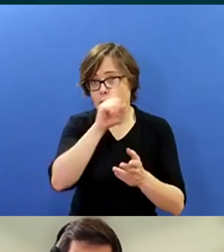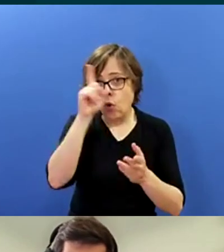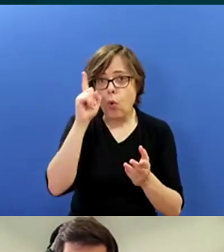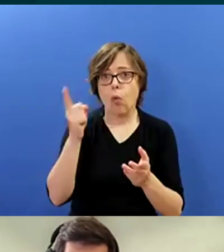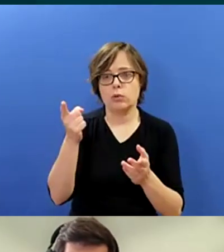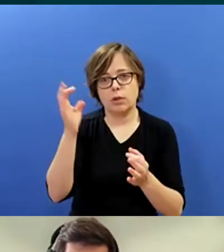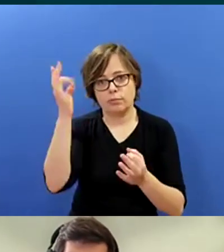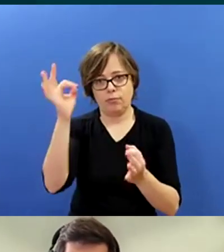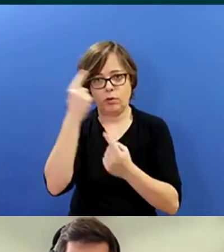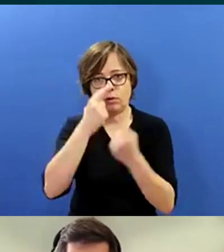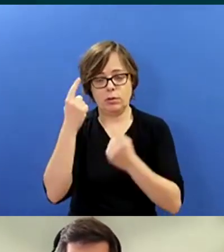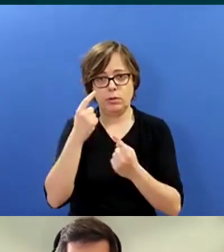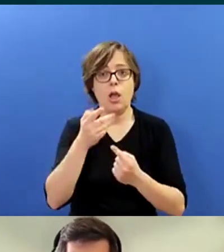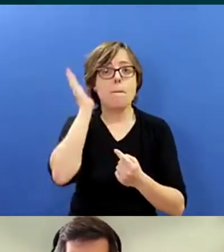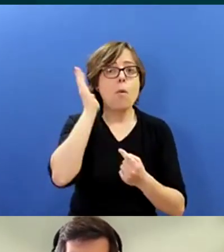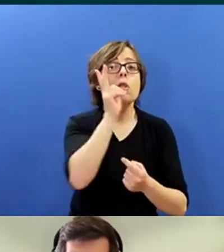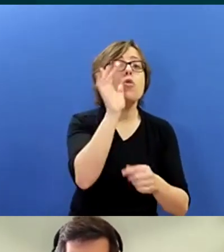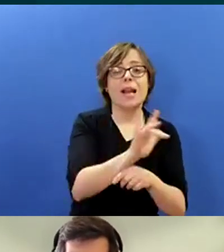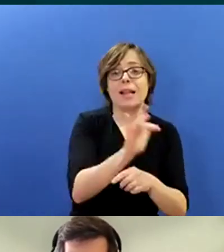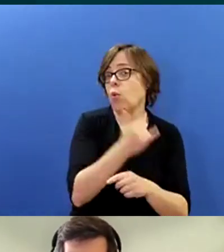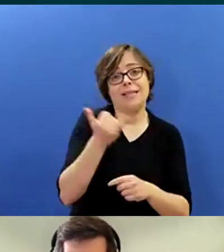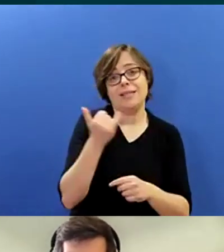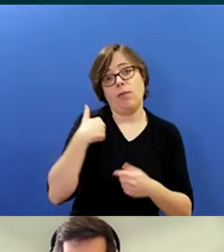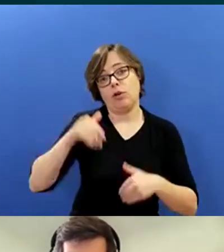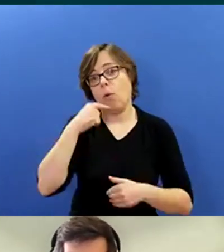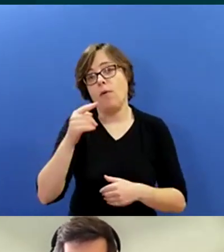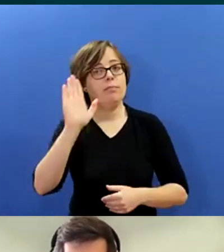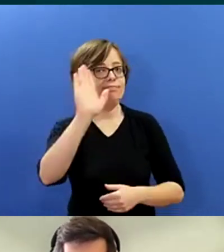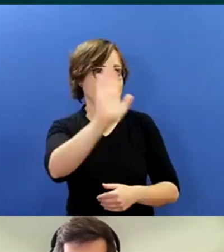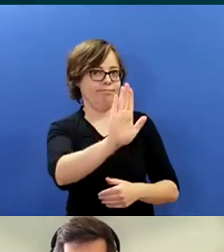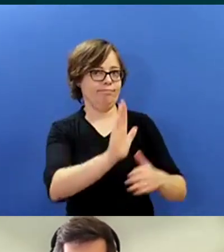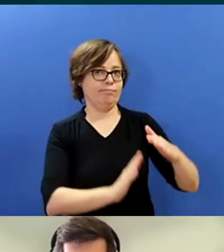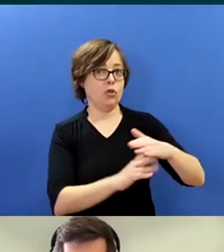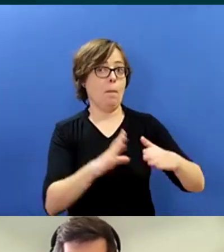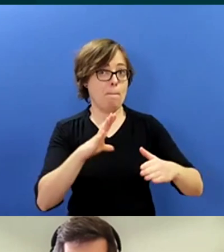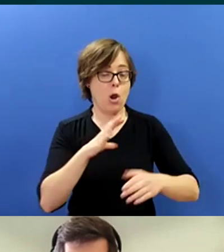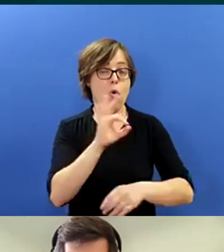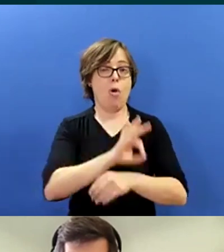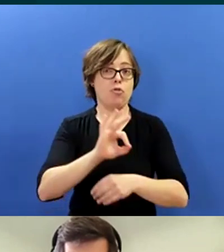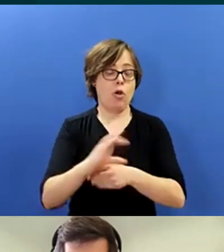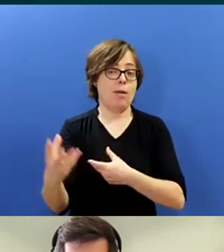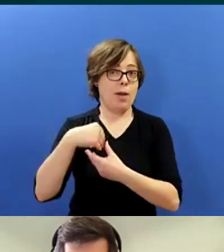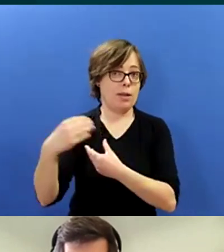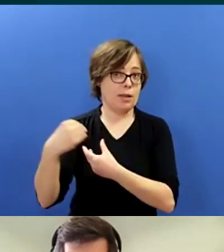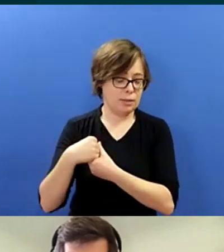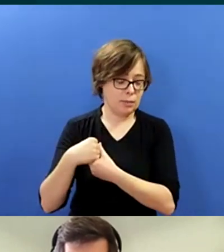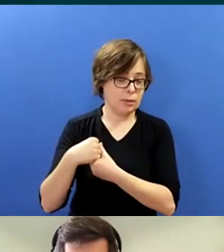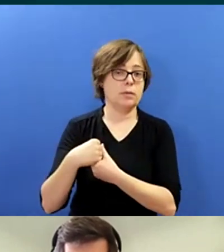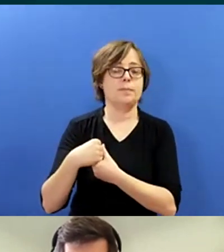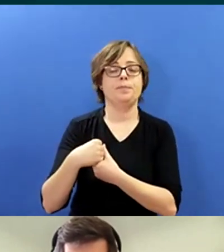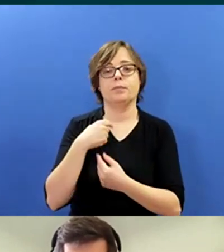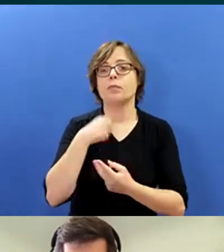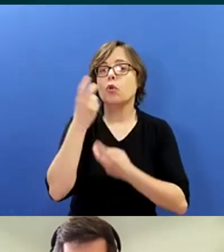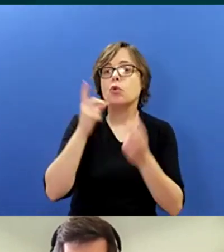say, see, we had a participation project. You actually had the possibility to also contribute, and it's